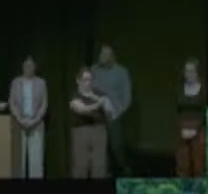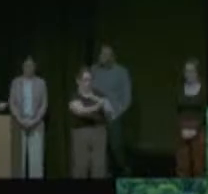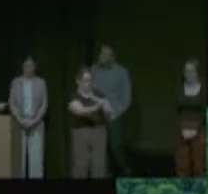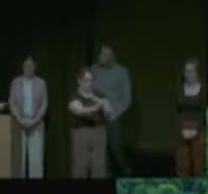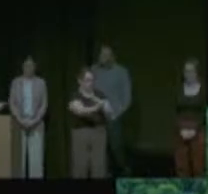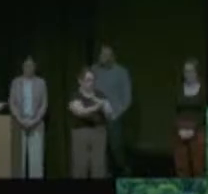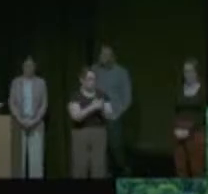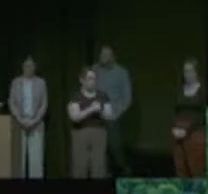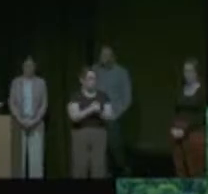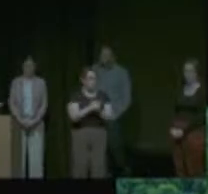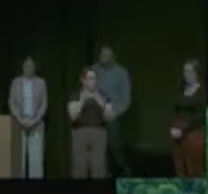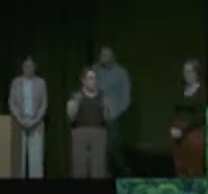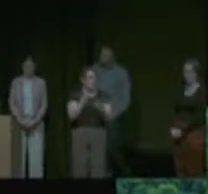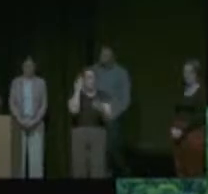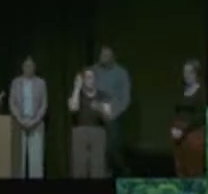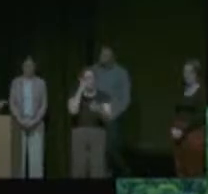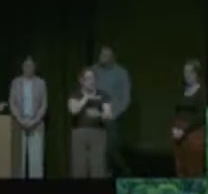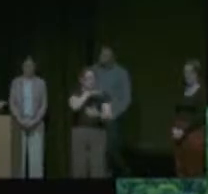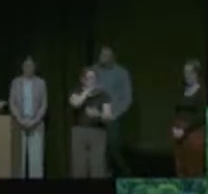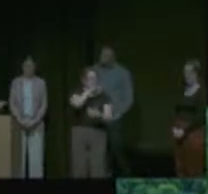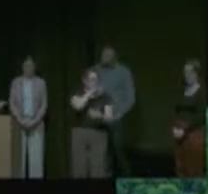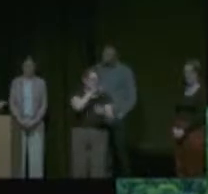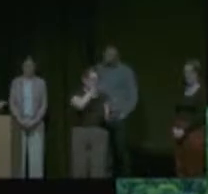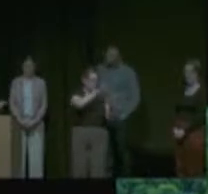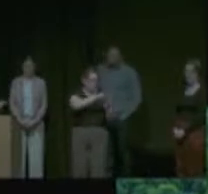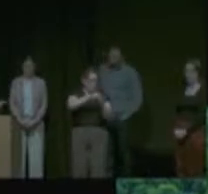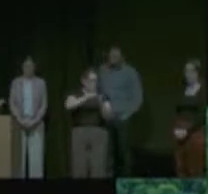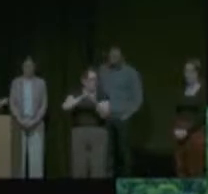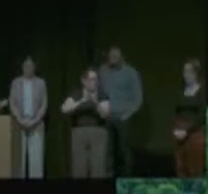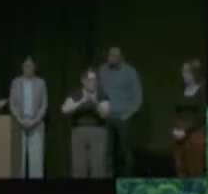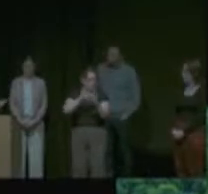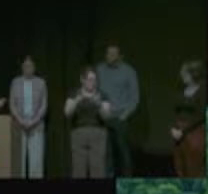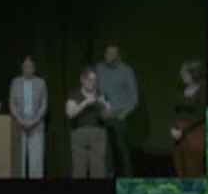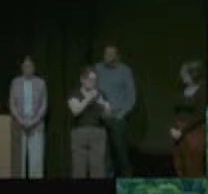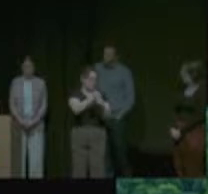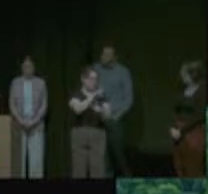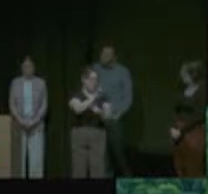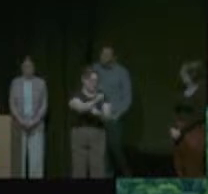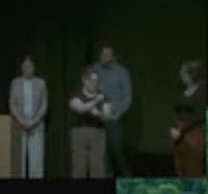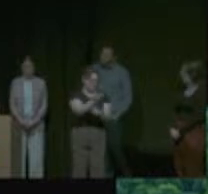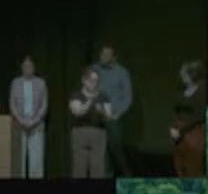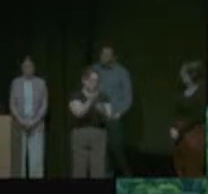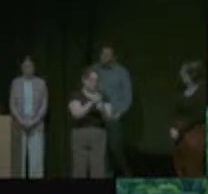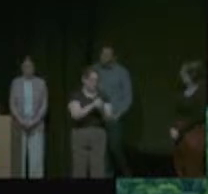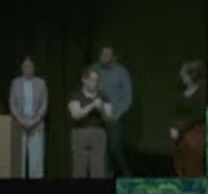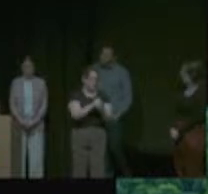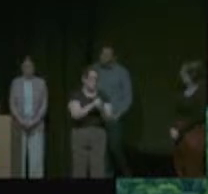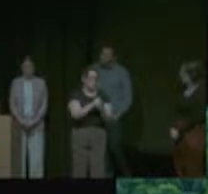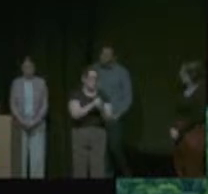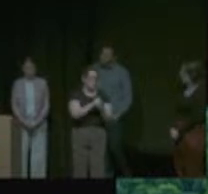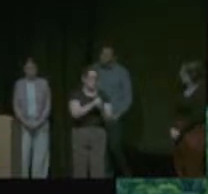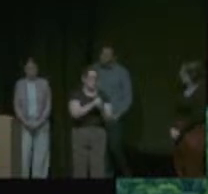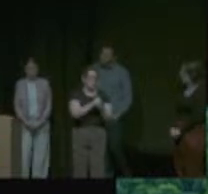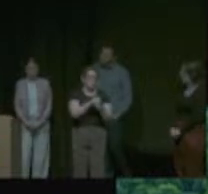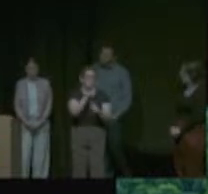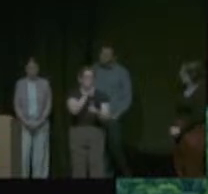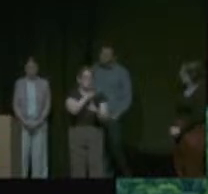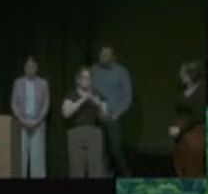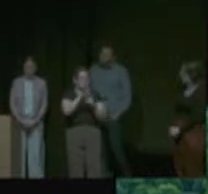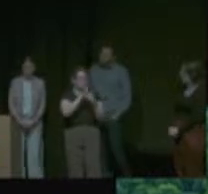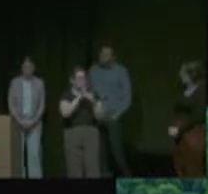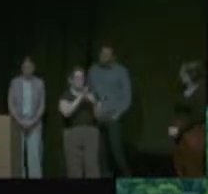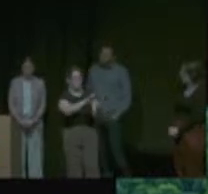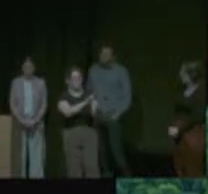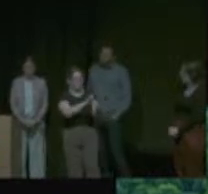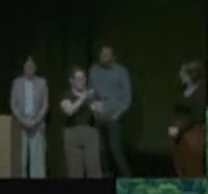we have to remove the sediment, which is an impact of the dam itself. So ecologically, the dam pool is where